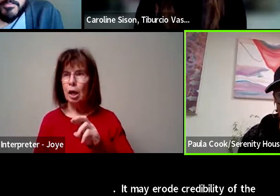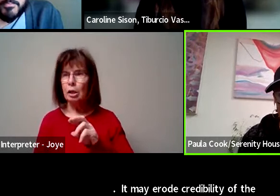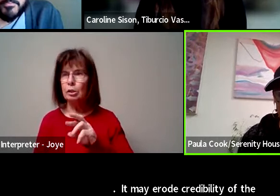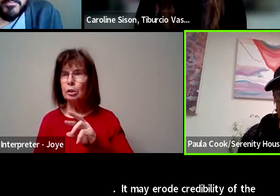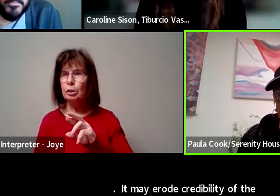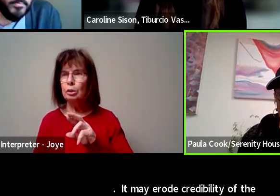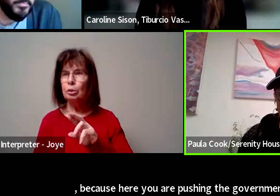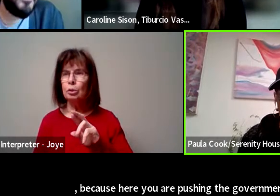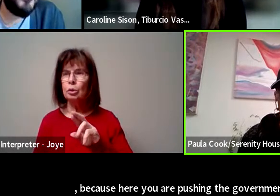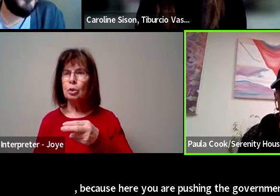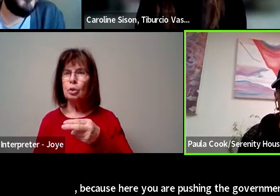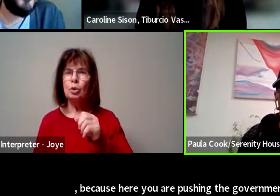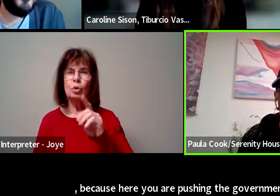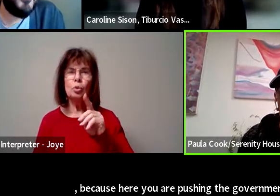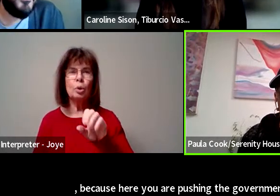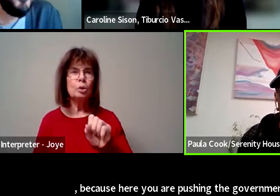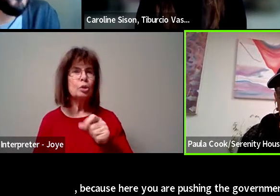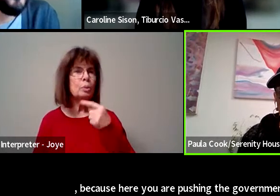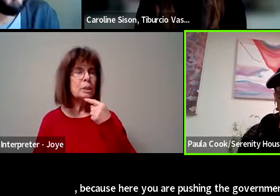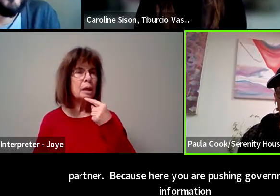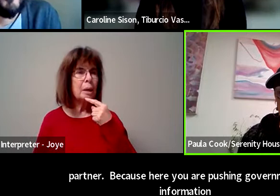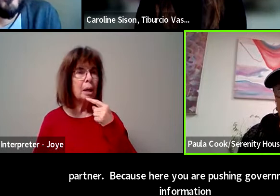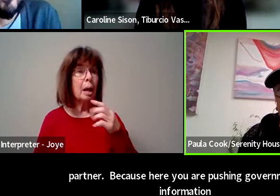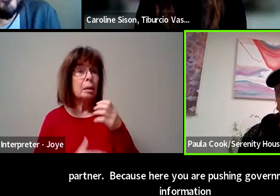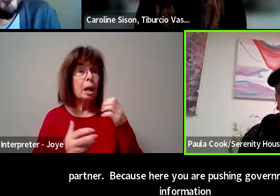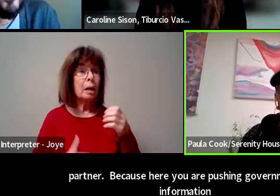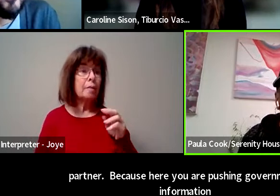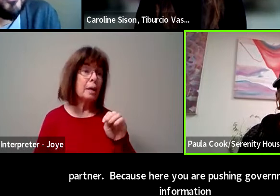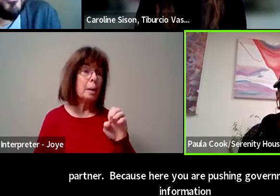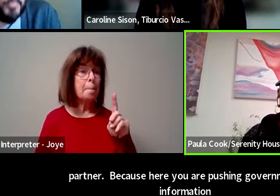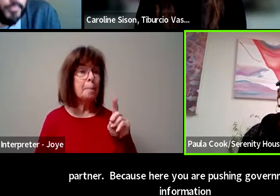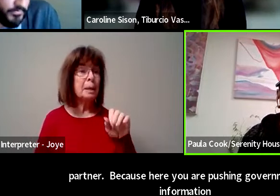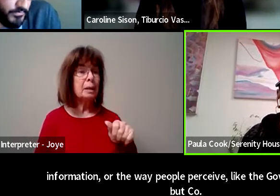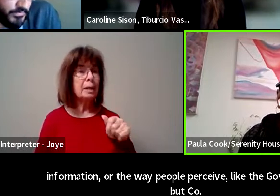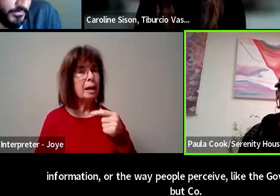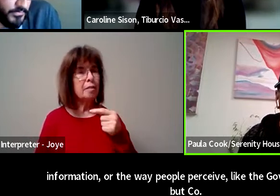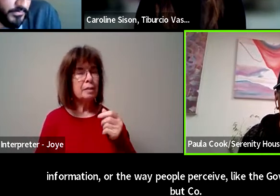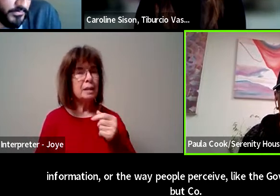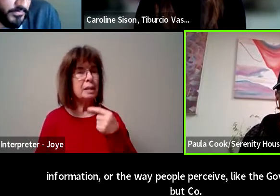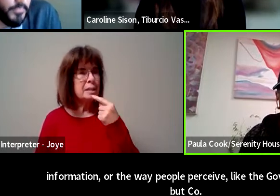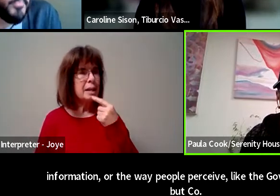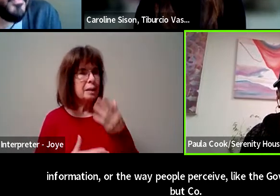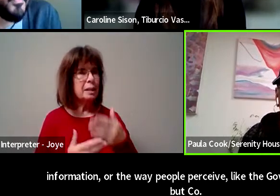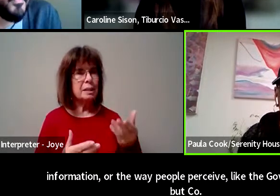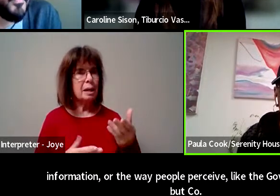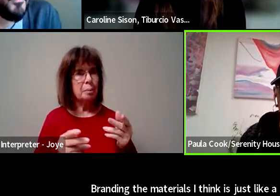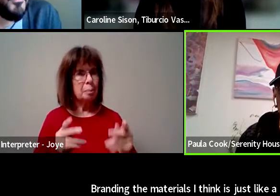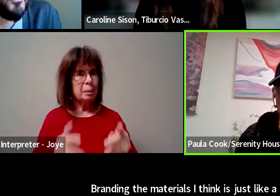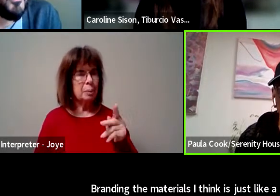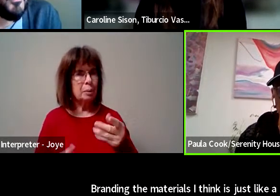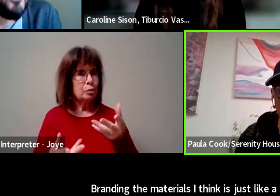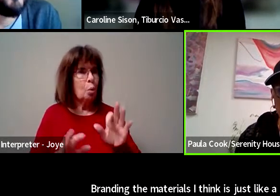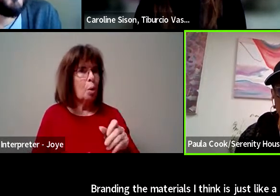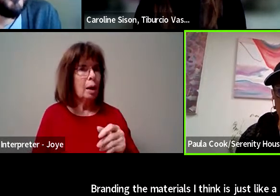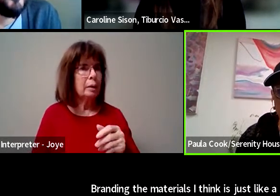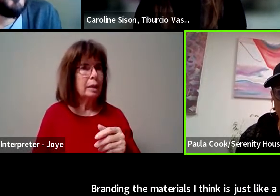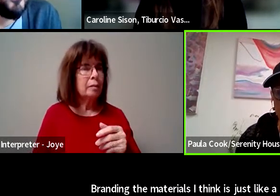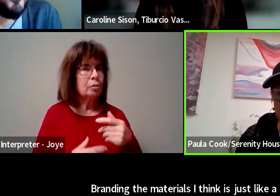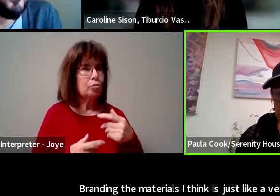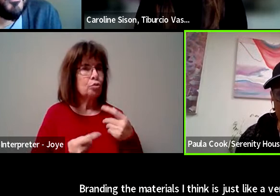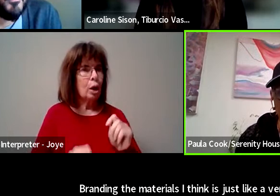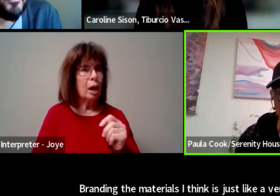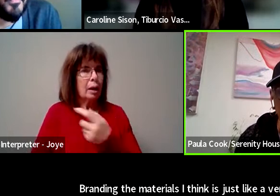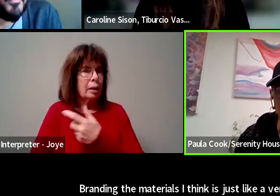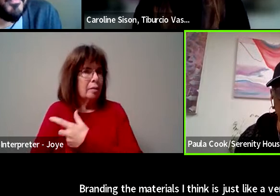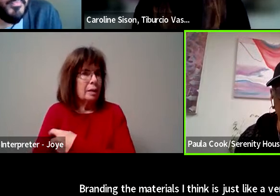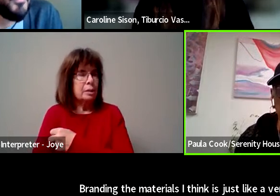media has said things to make people not even want to look toward a vaccine. So it all